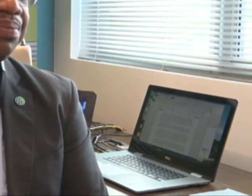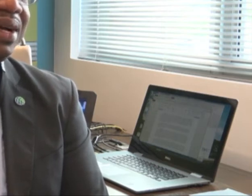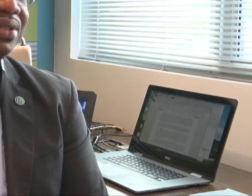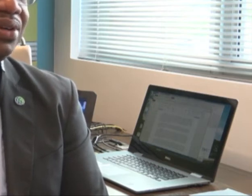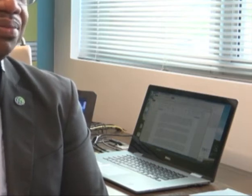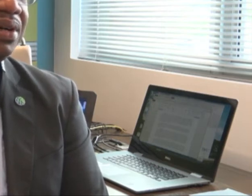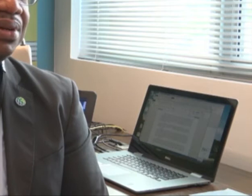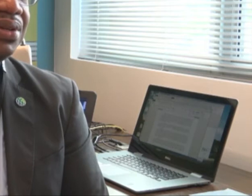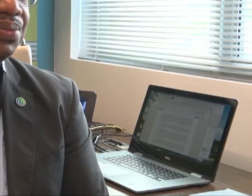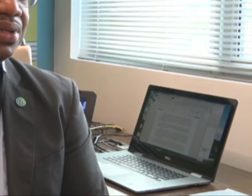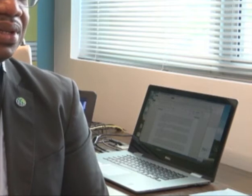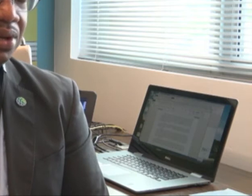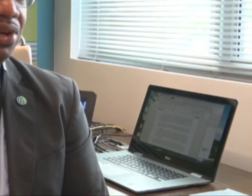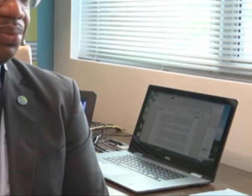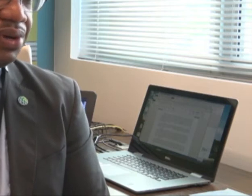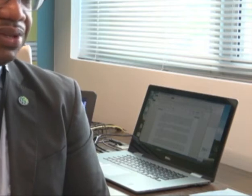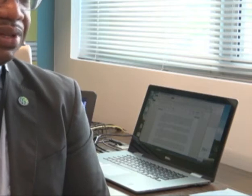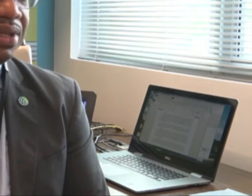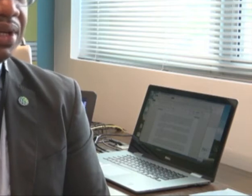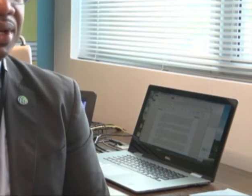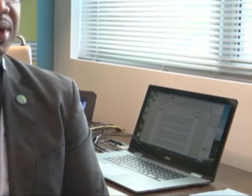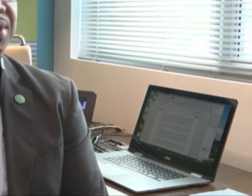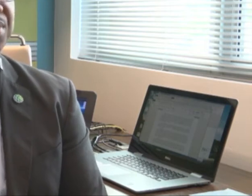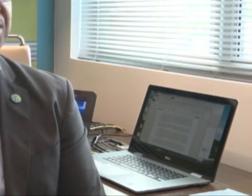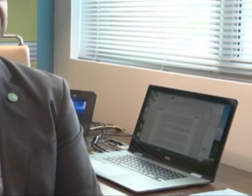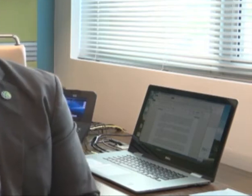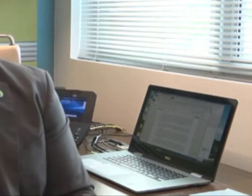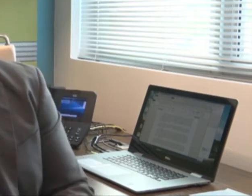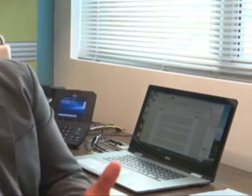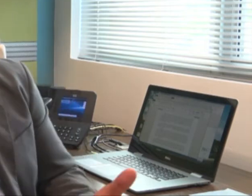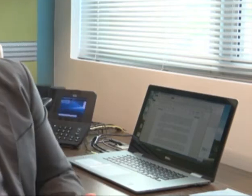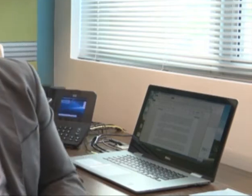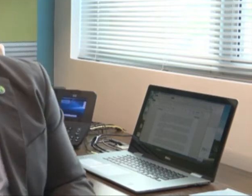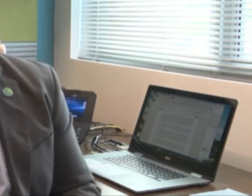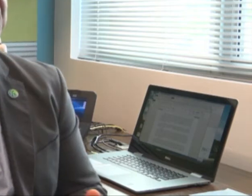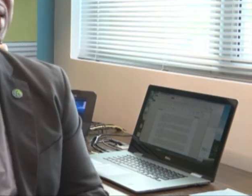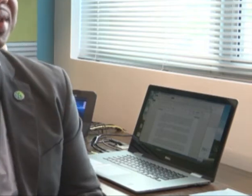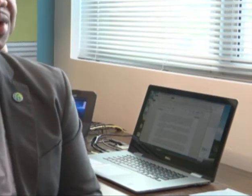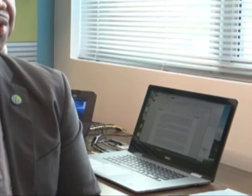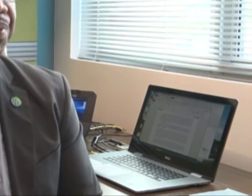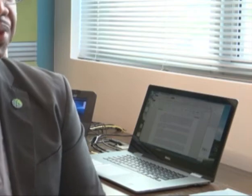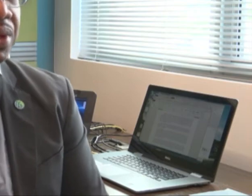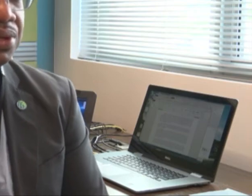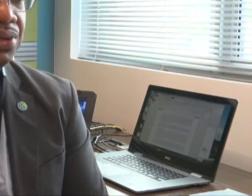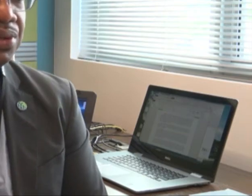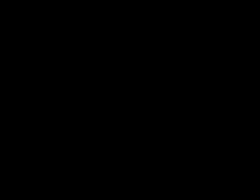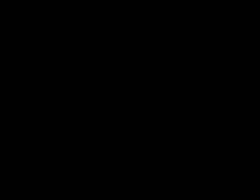that impact on the Barbados workers, on our employees really, in terms of insurance, health, etc.